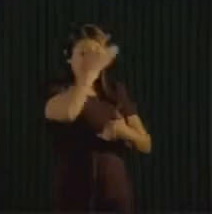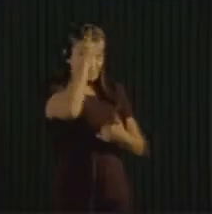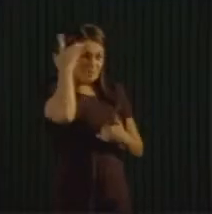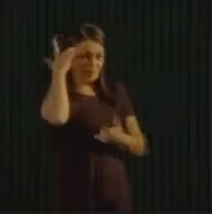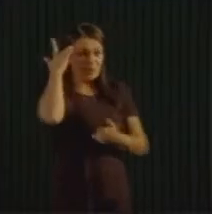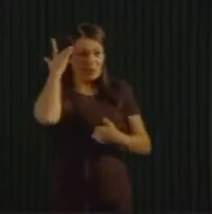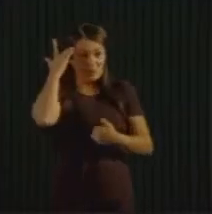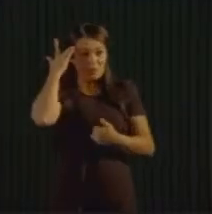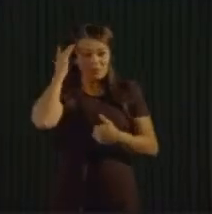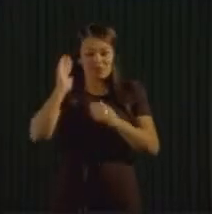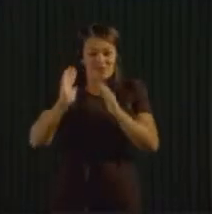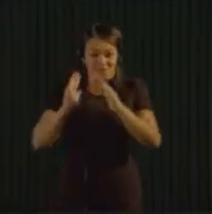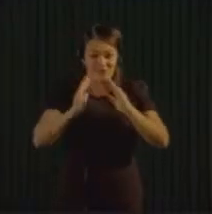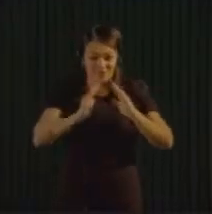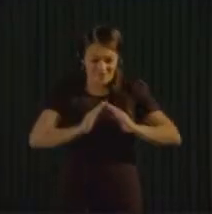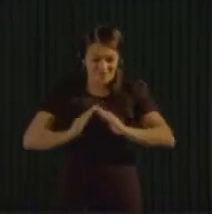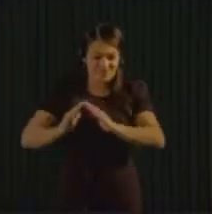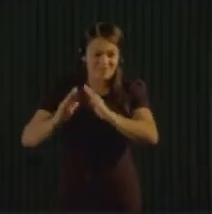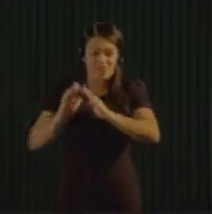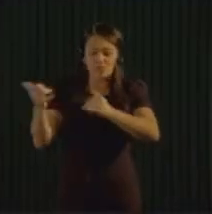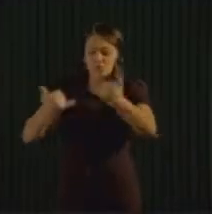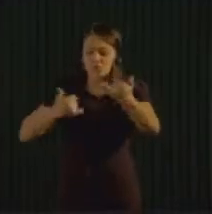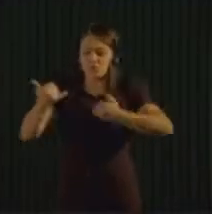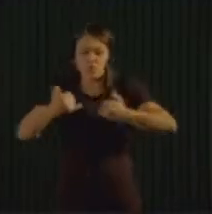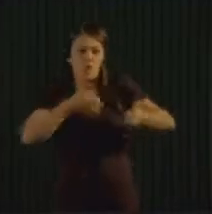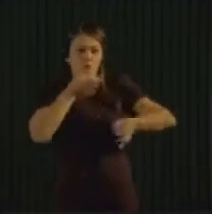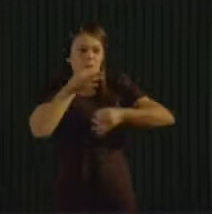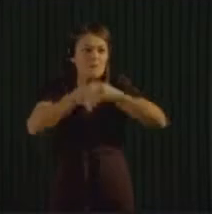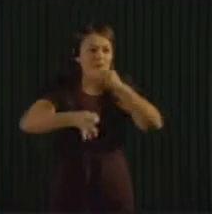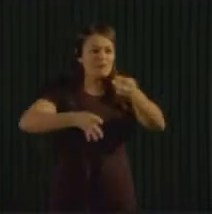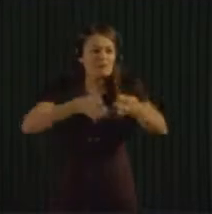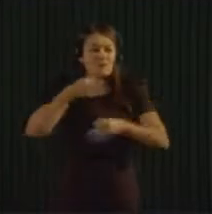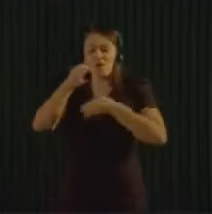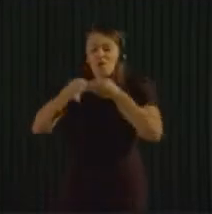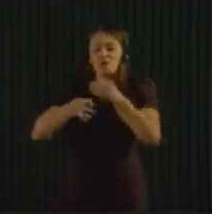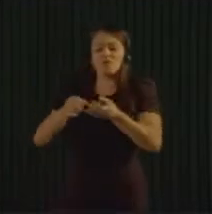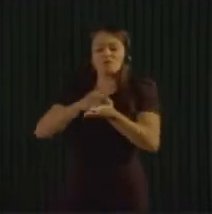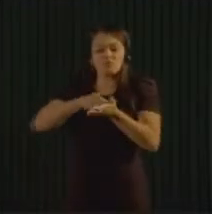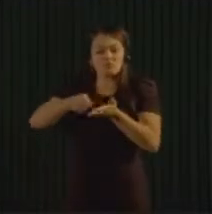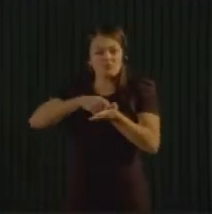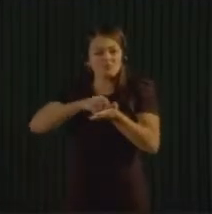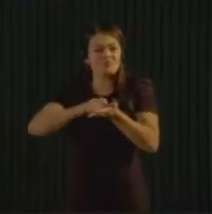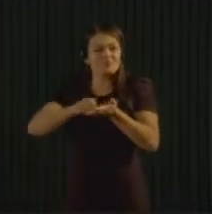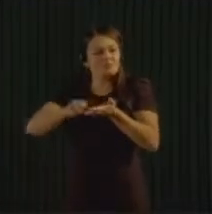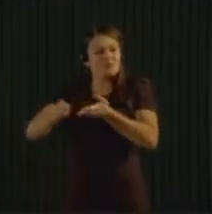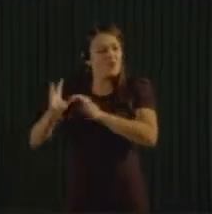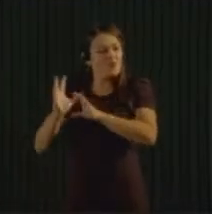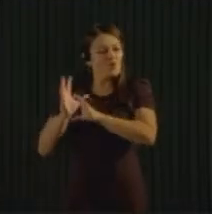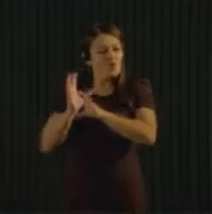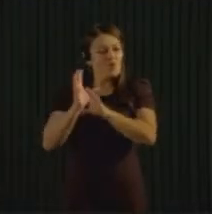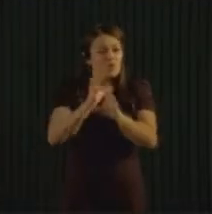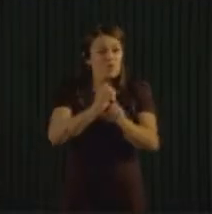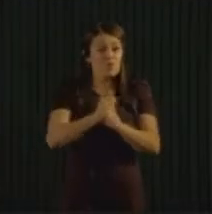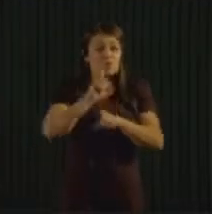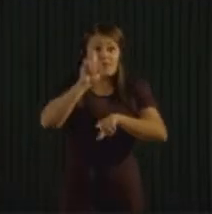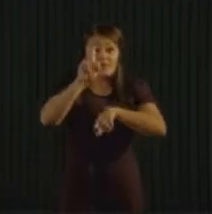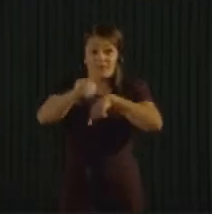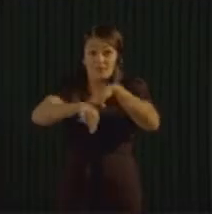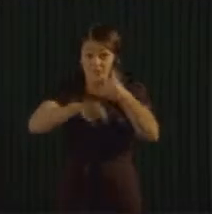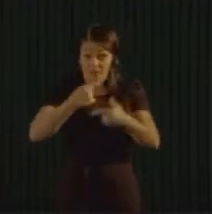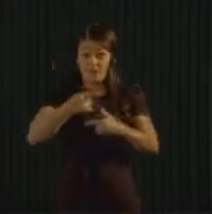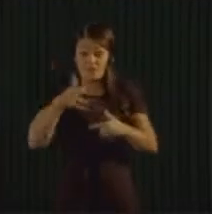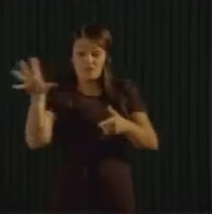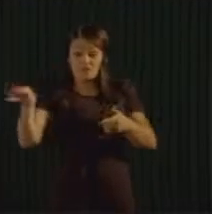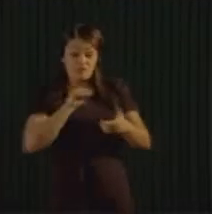then selected certain elements from such ideas to be consolidated into proper project that can be also